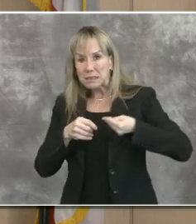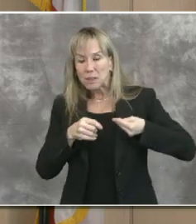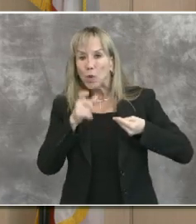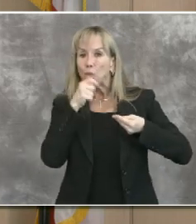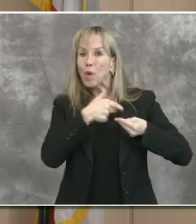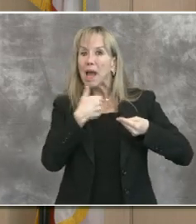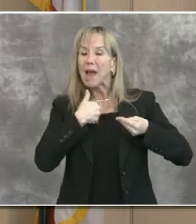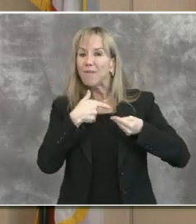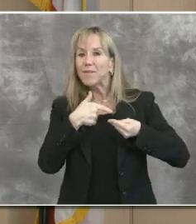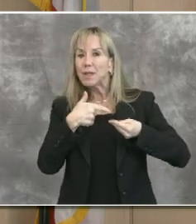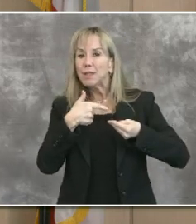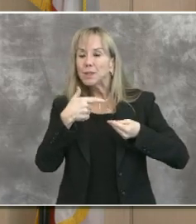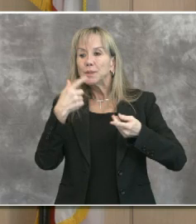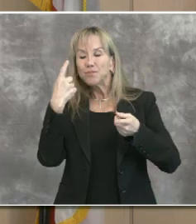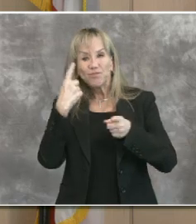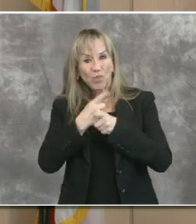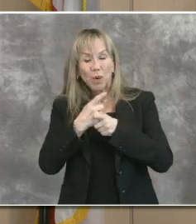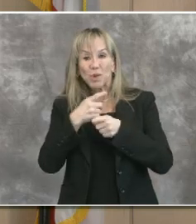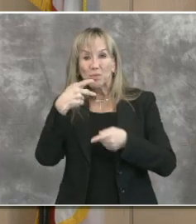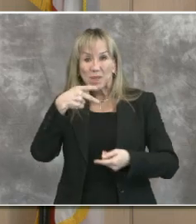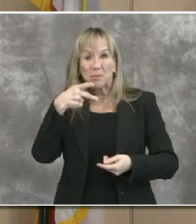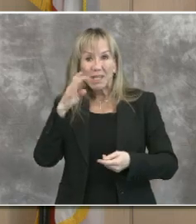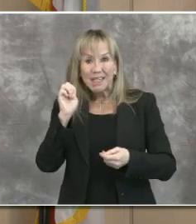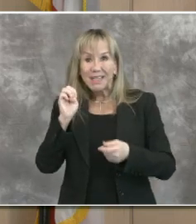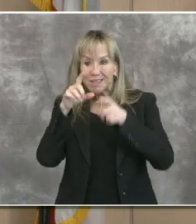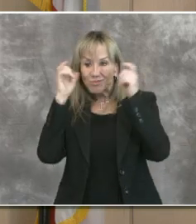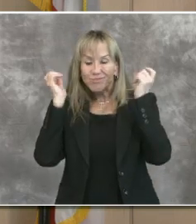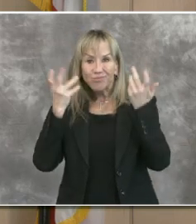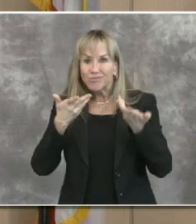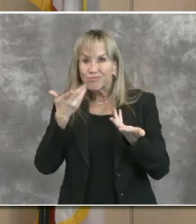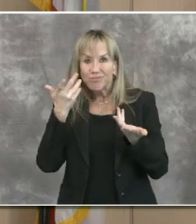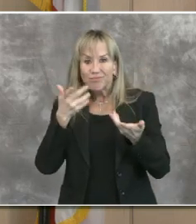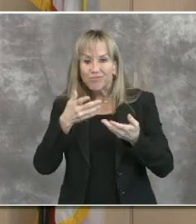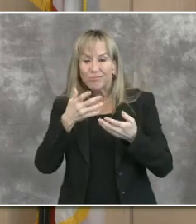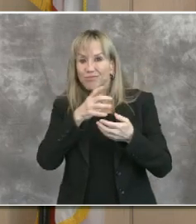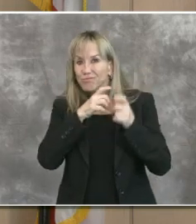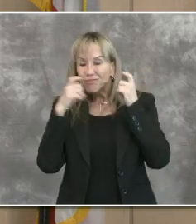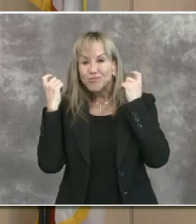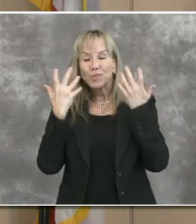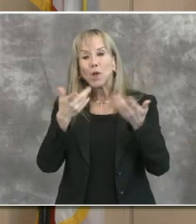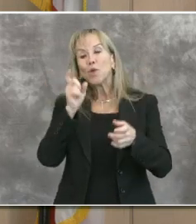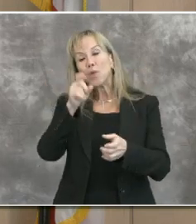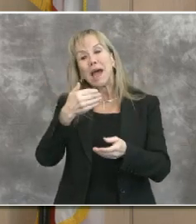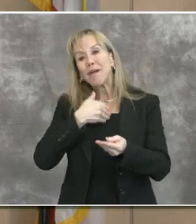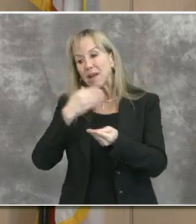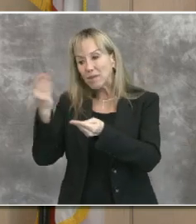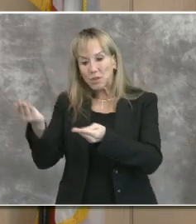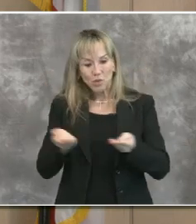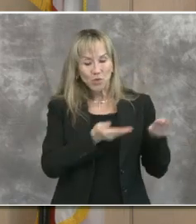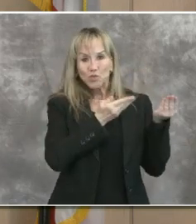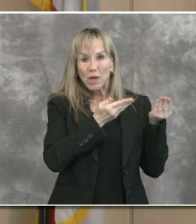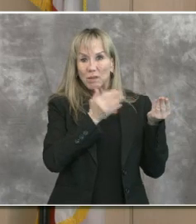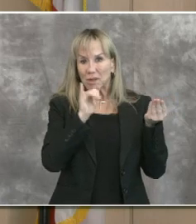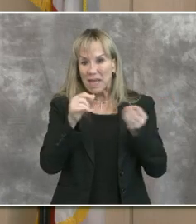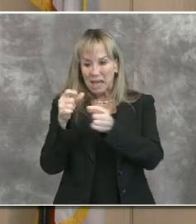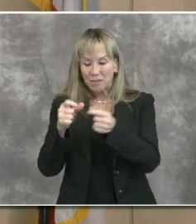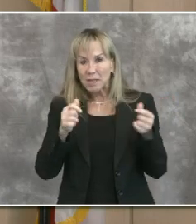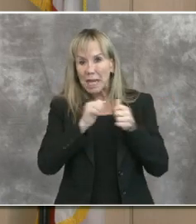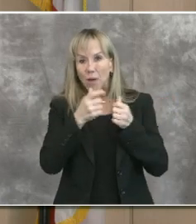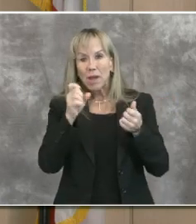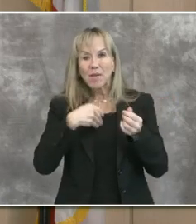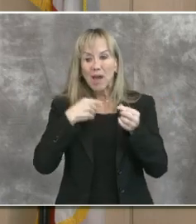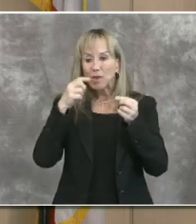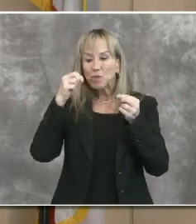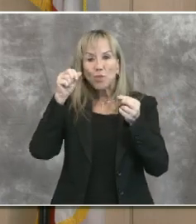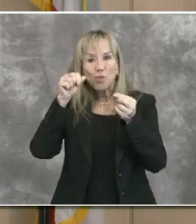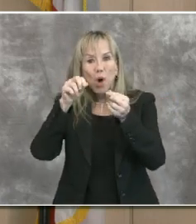proper personal protective equipment on. You have to have a viral transport media, you have to have a swab, you have to have a